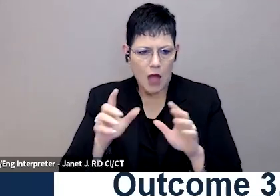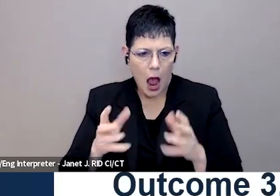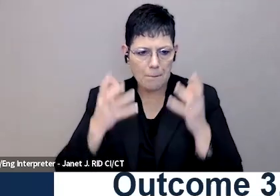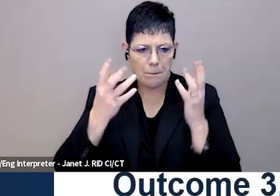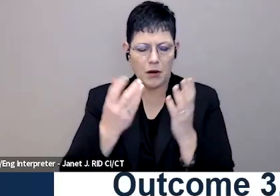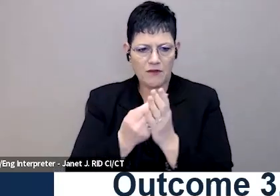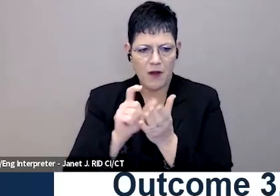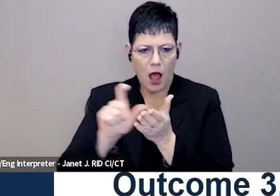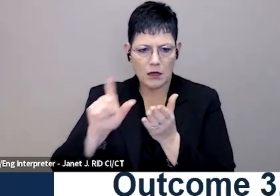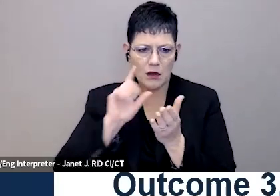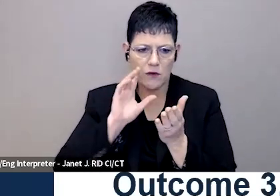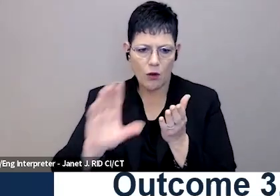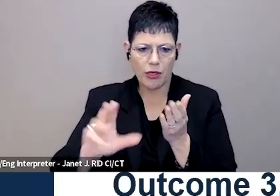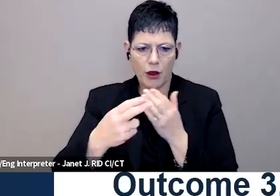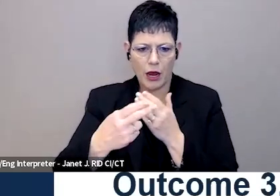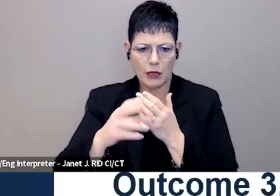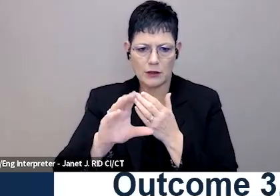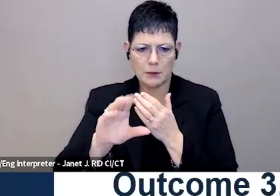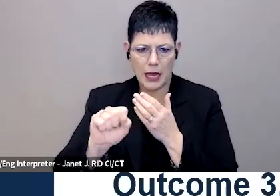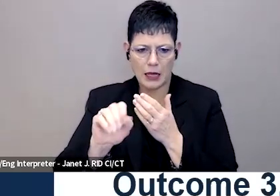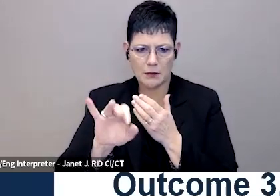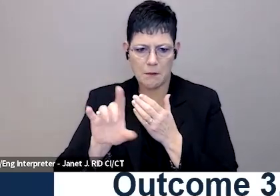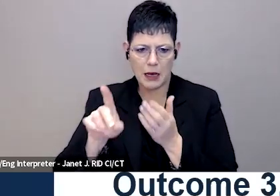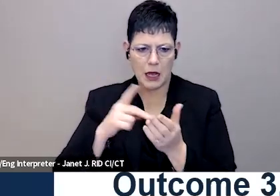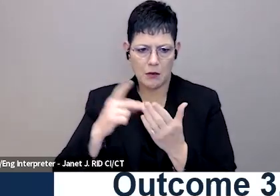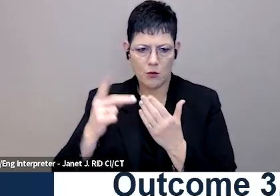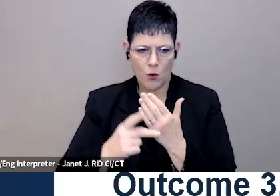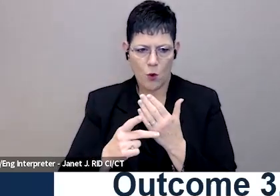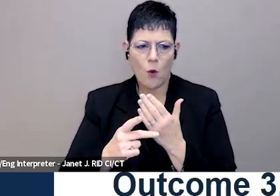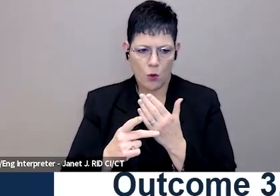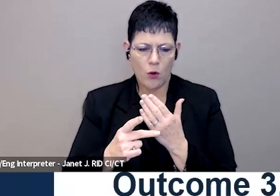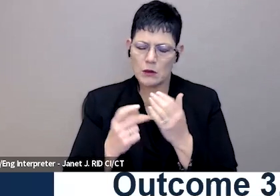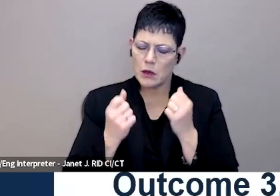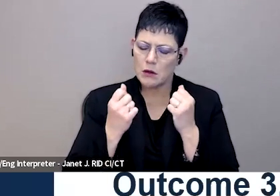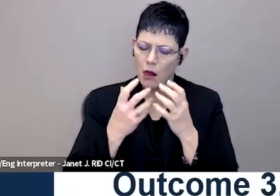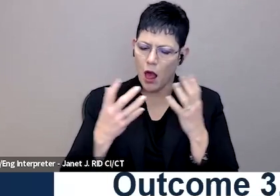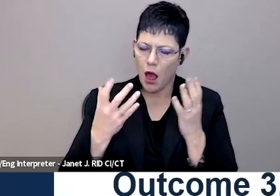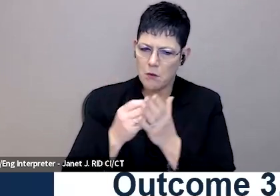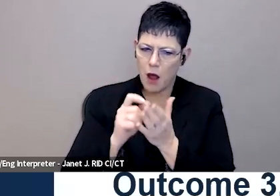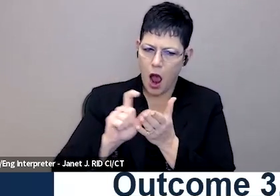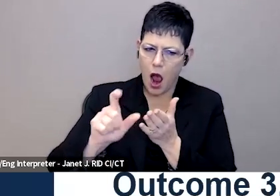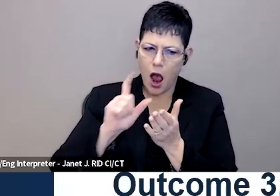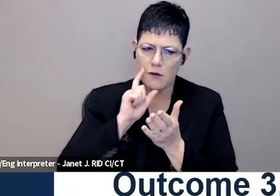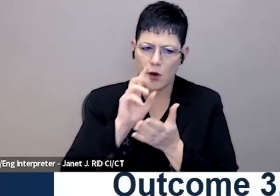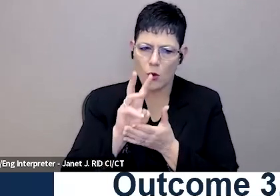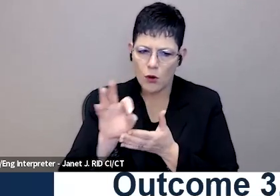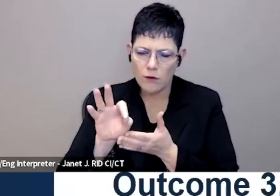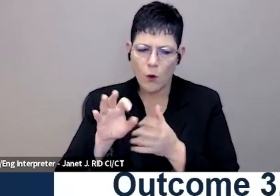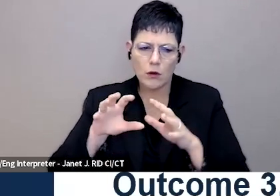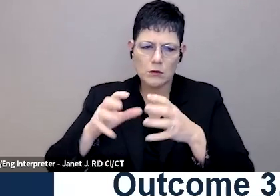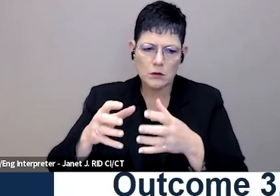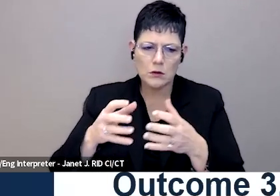funding for their Medicaid HCBS programs, and much of that funding went to support the workforce